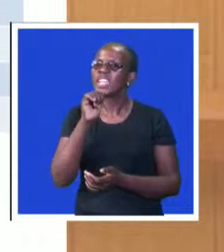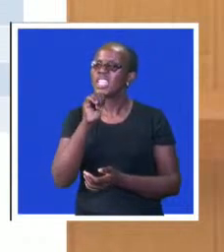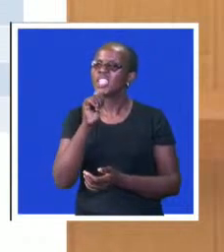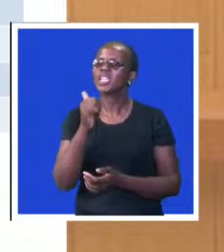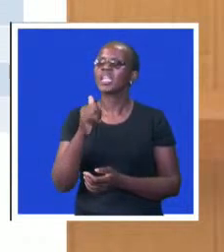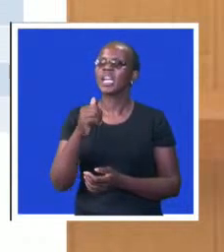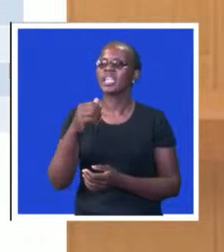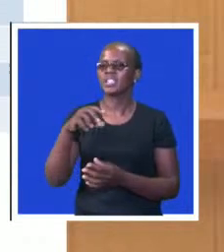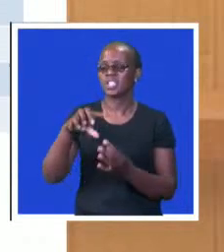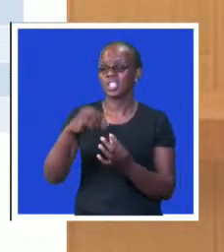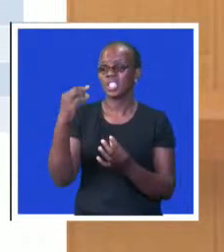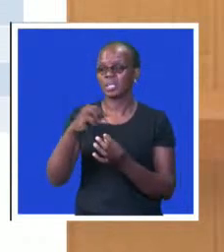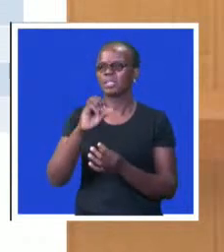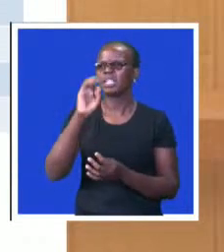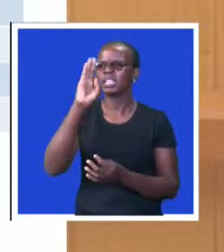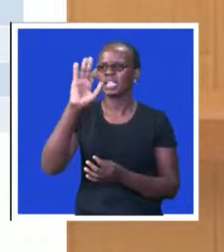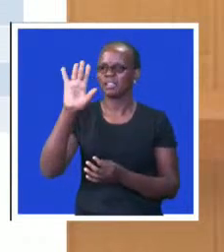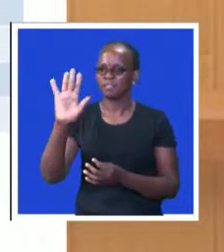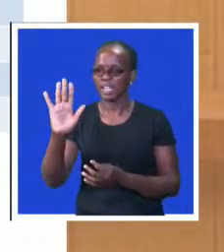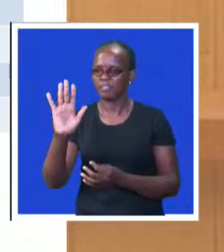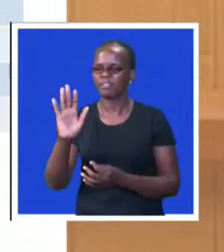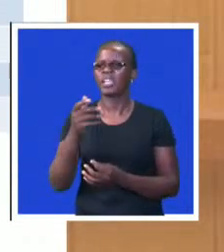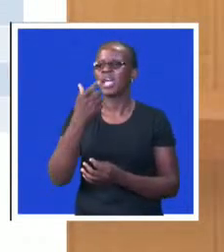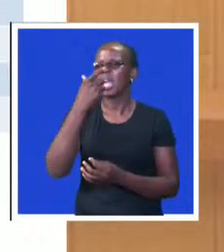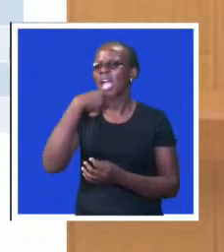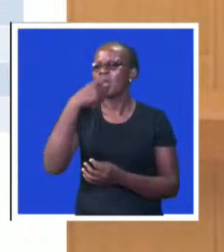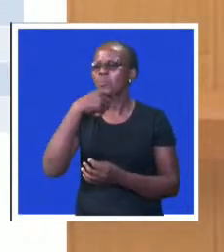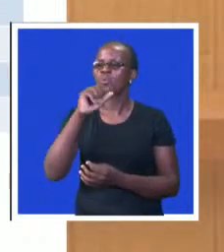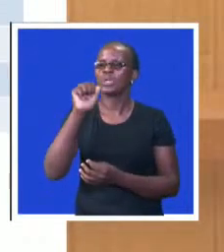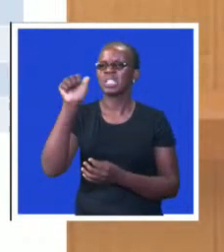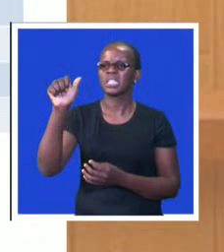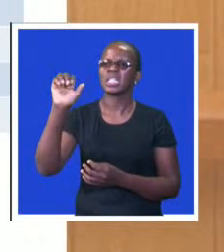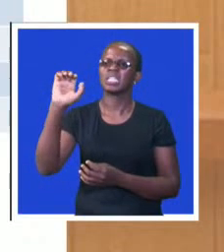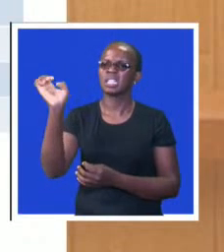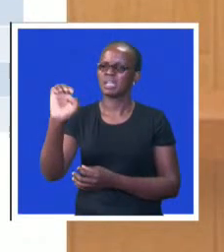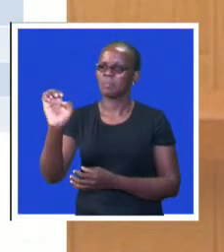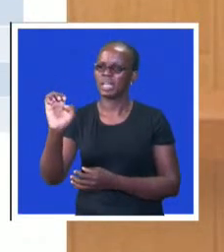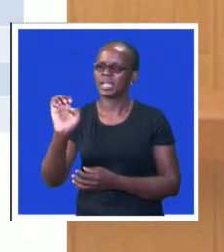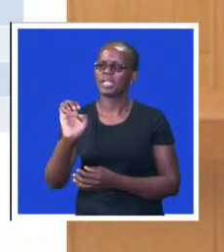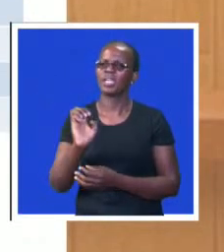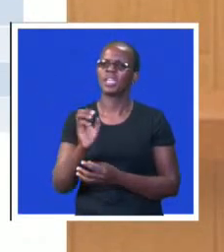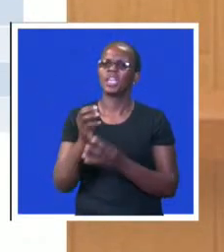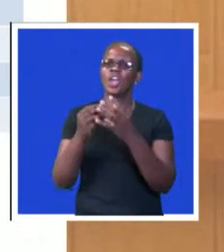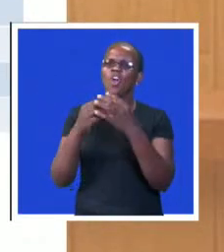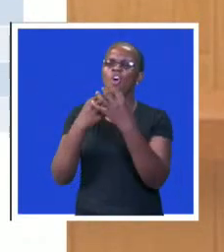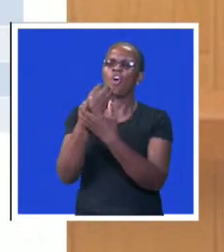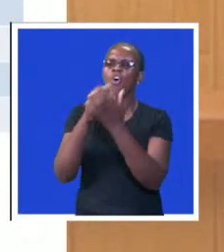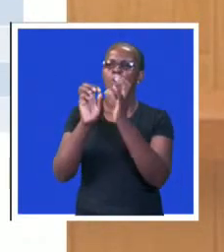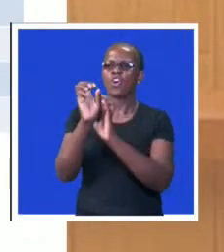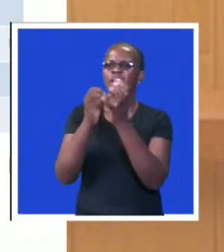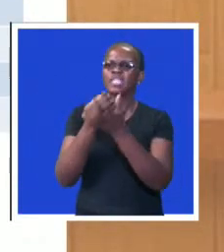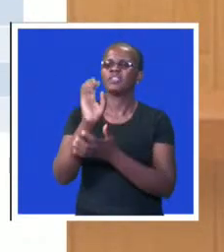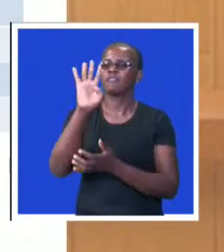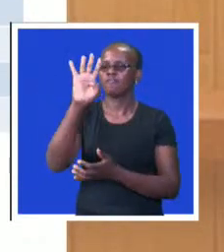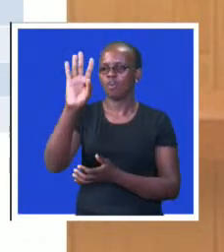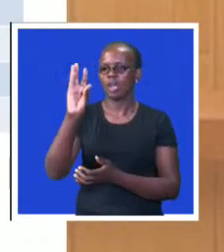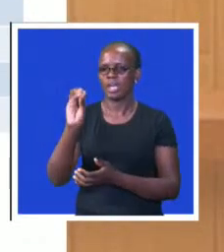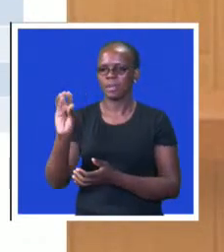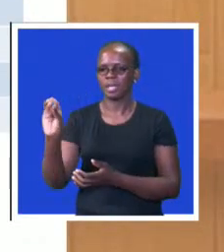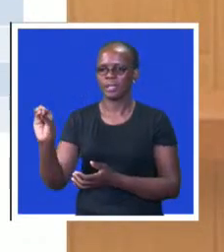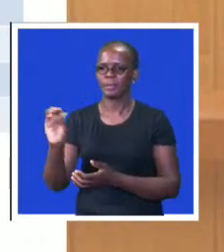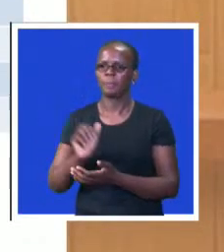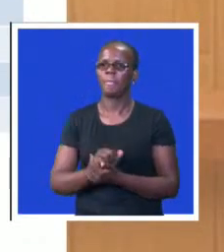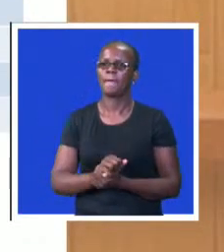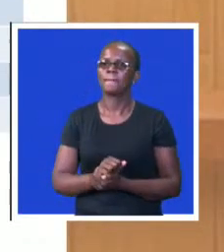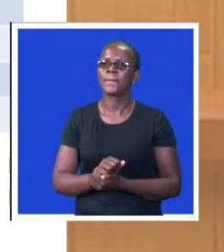35 emalangeni, we have apples at 6 emalangeni, we have the oranges at 4 emalangeni. We are